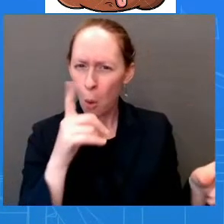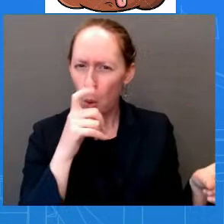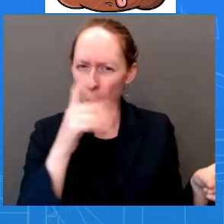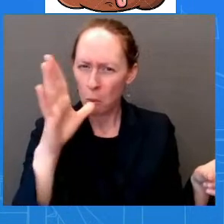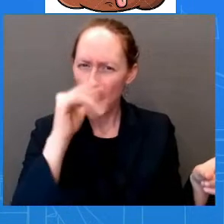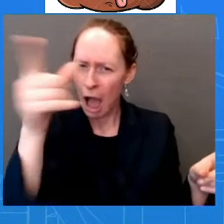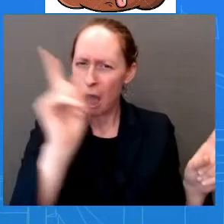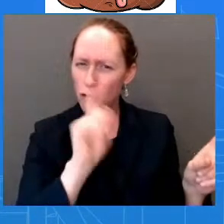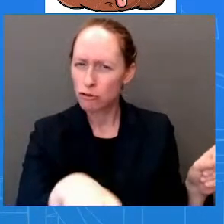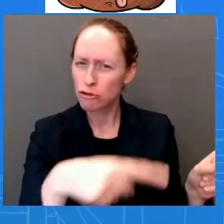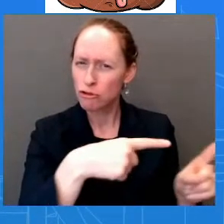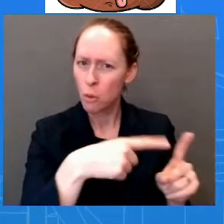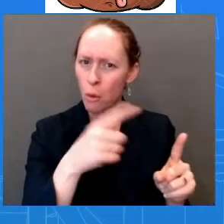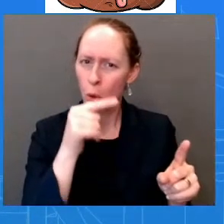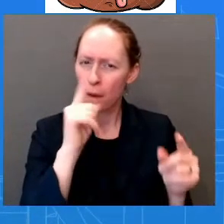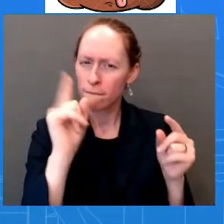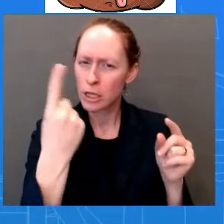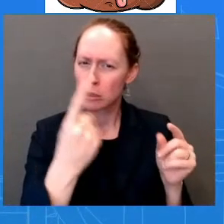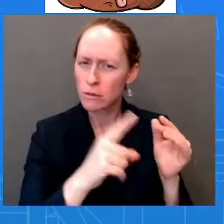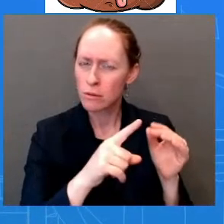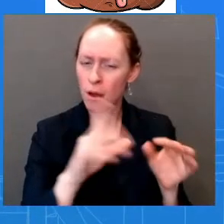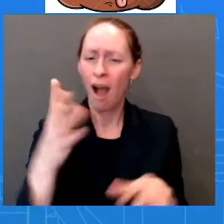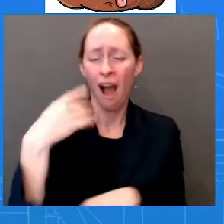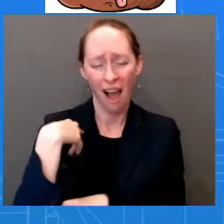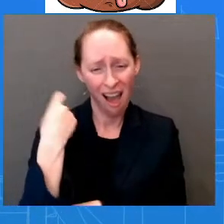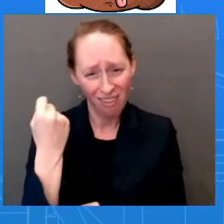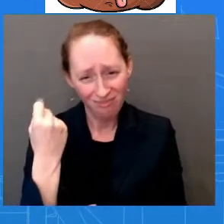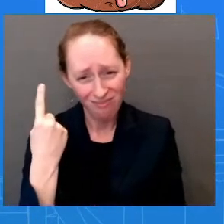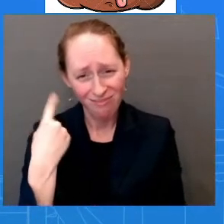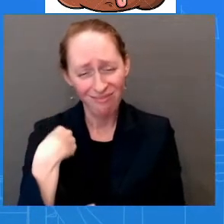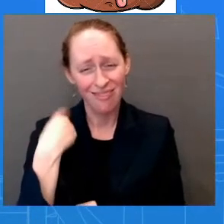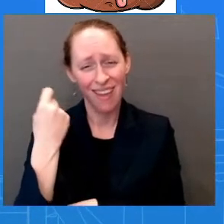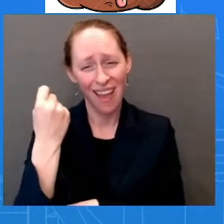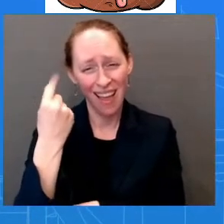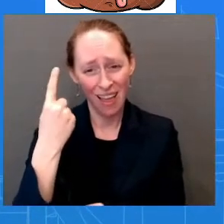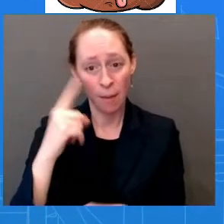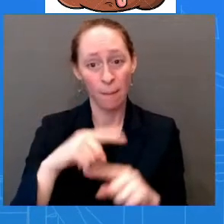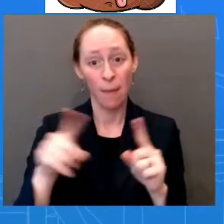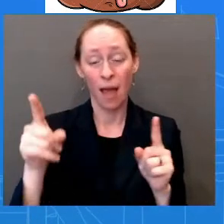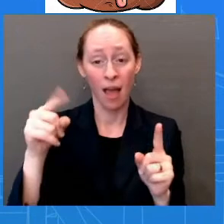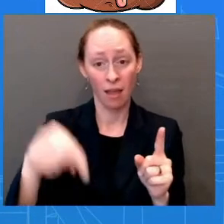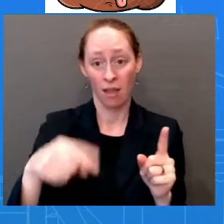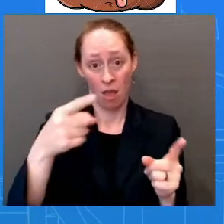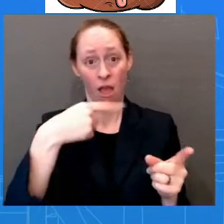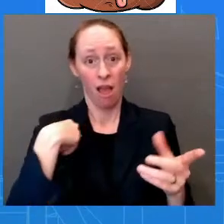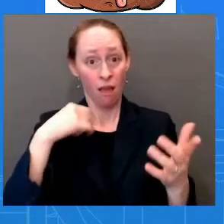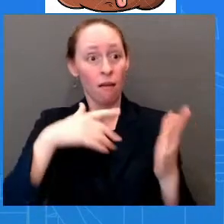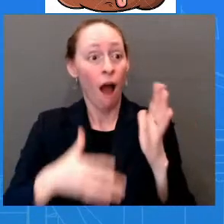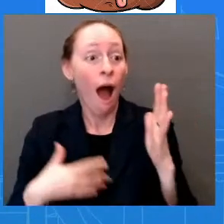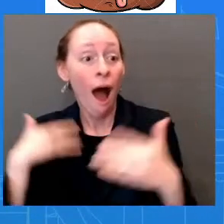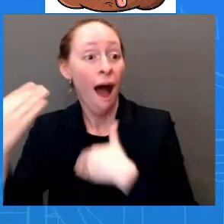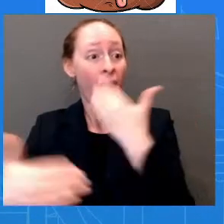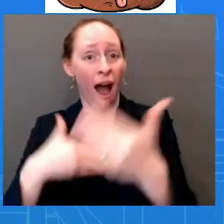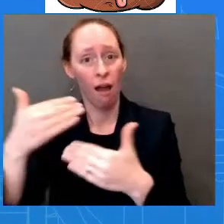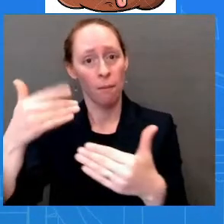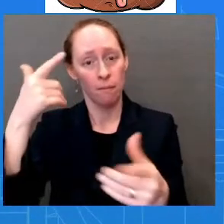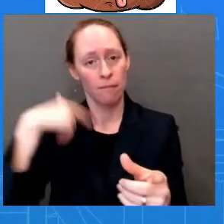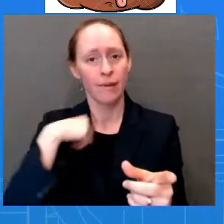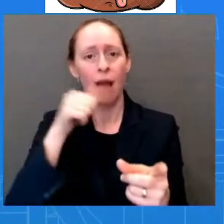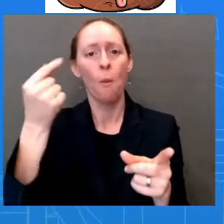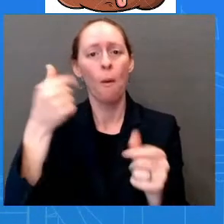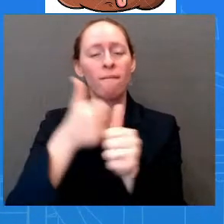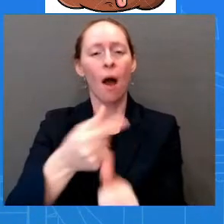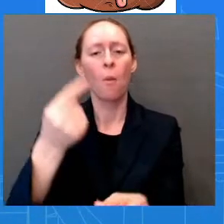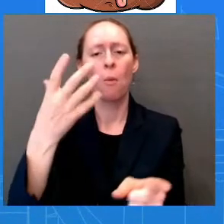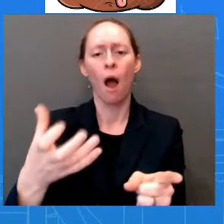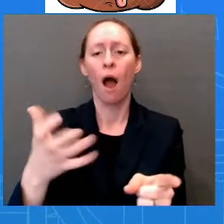not doing this the way you want it. This is a disrespectful. It is. I'm done. Simon, I'm done. Simon, I'm